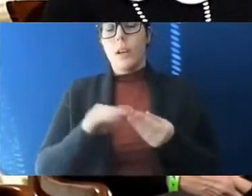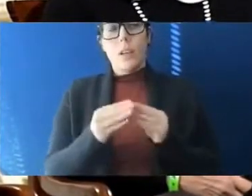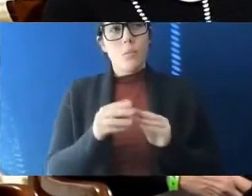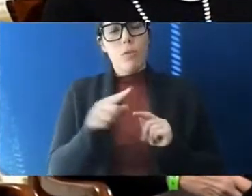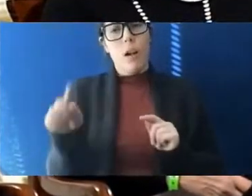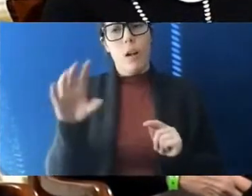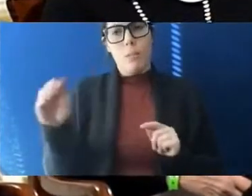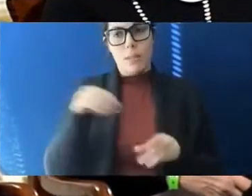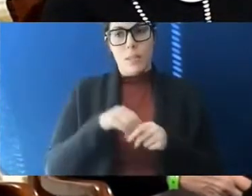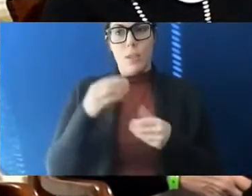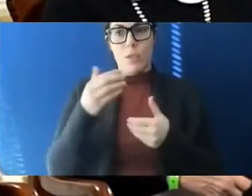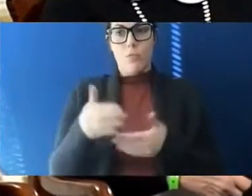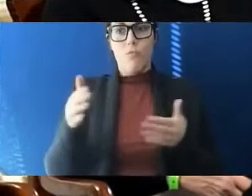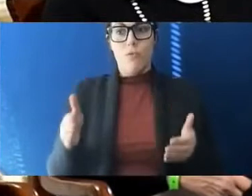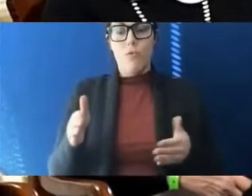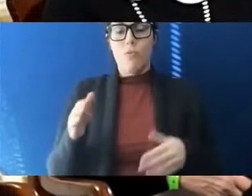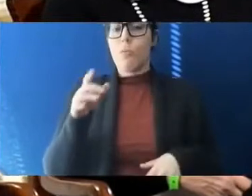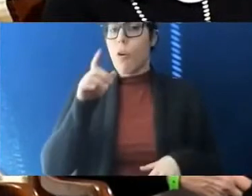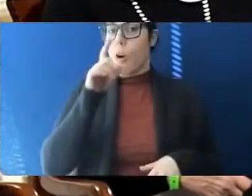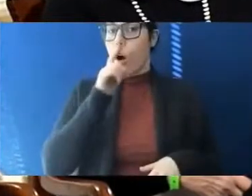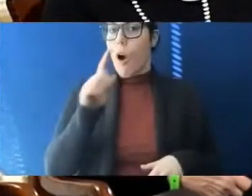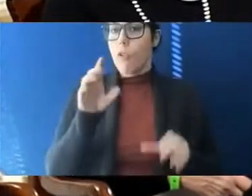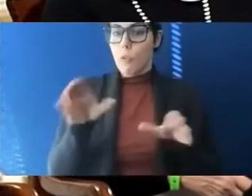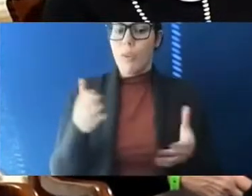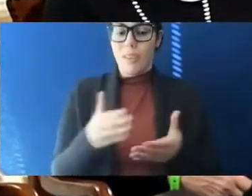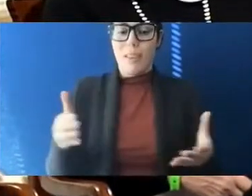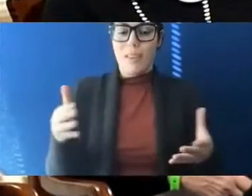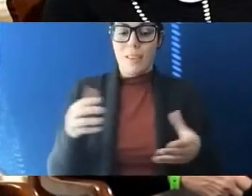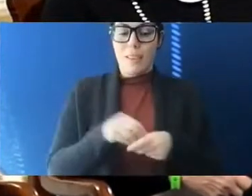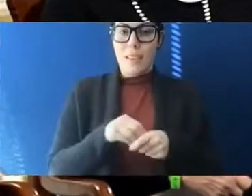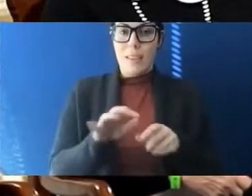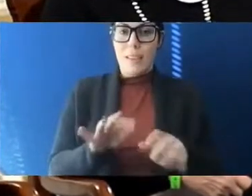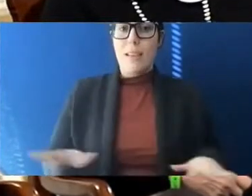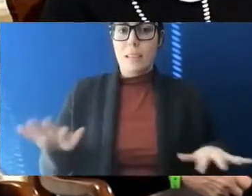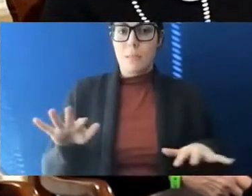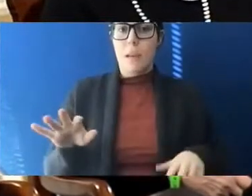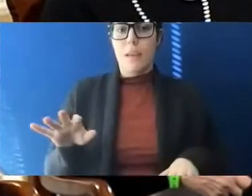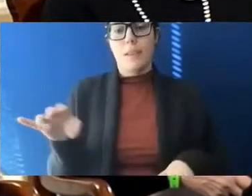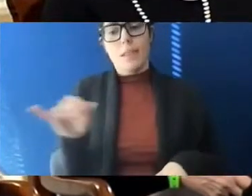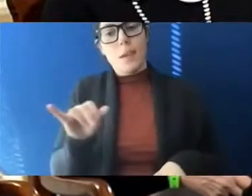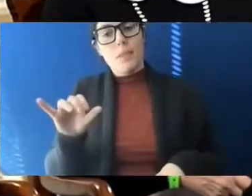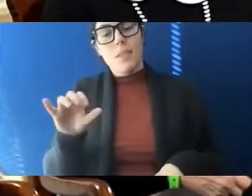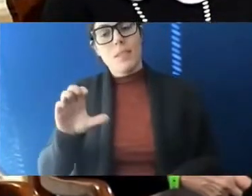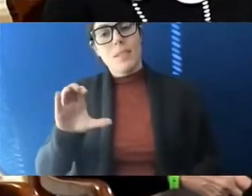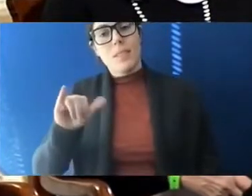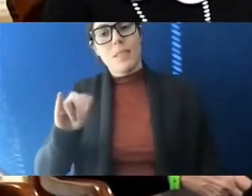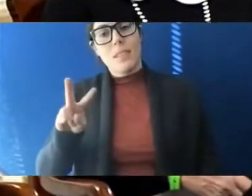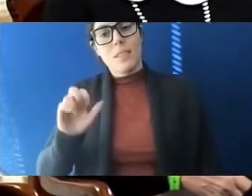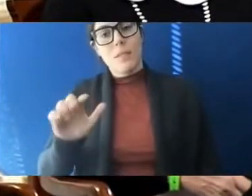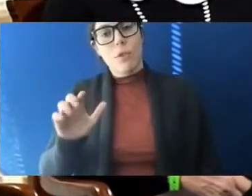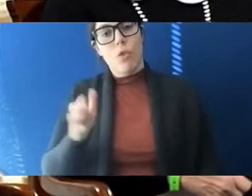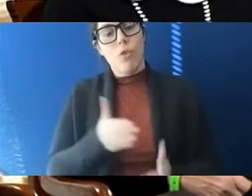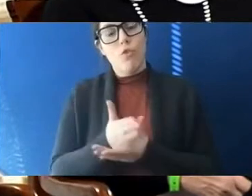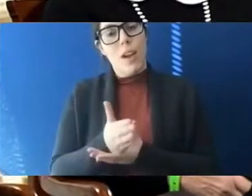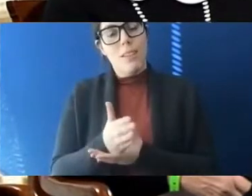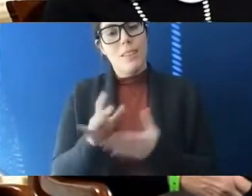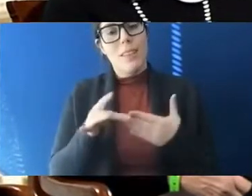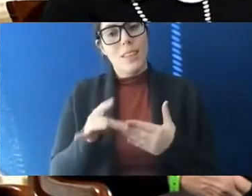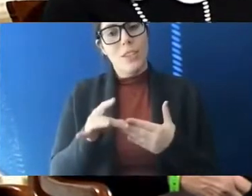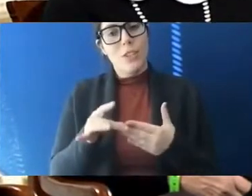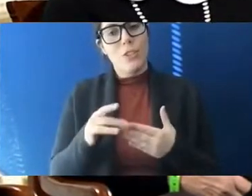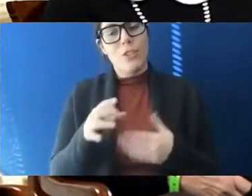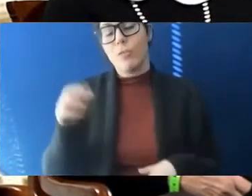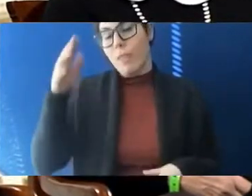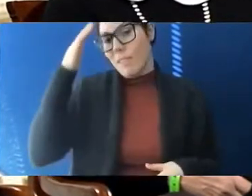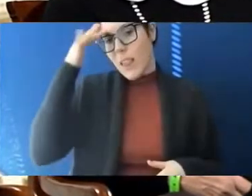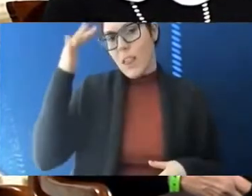this room are doing things in this space, as are the civil rights leaders or the philanthropic leaders